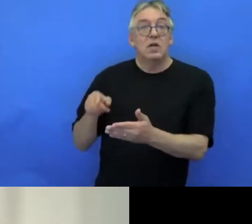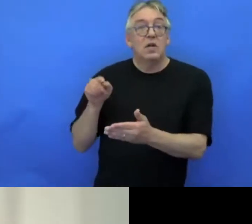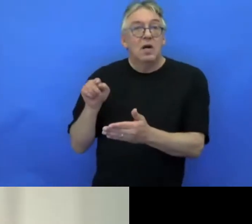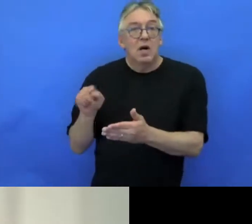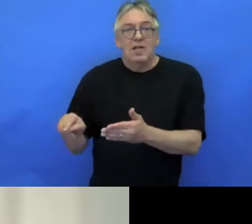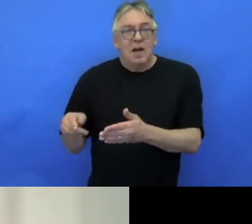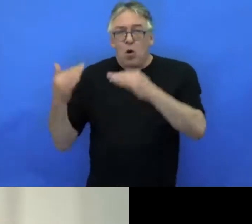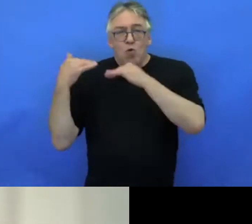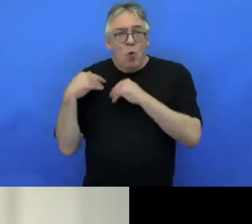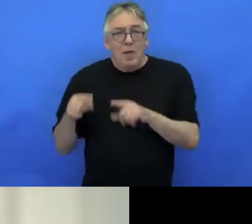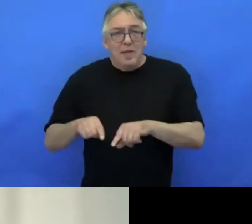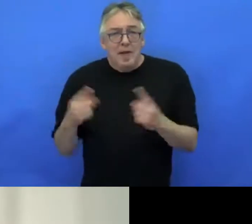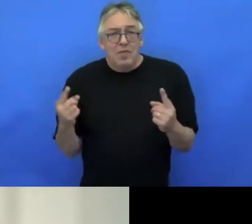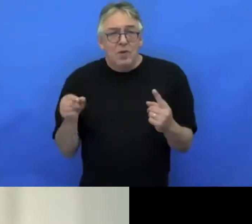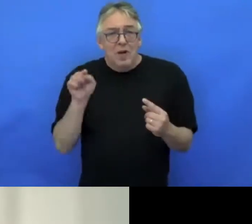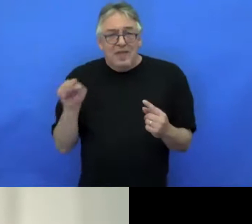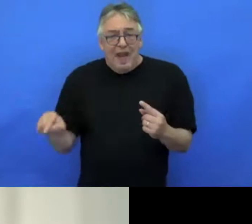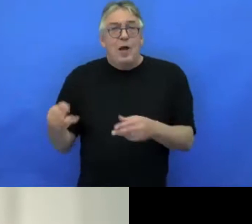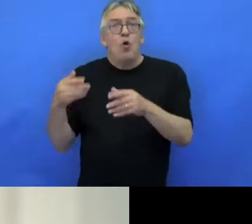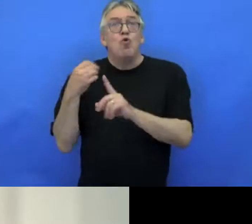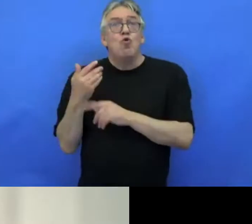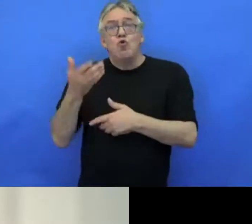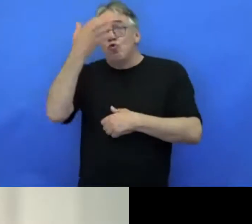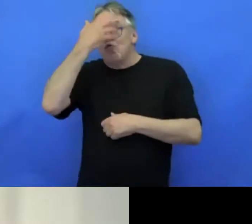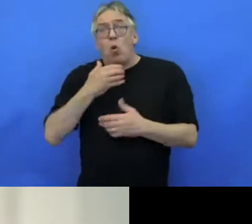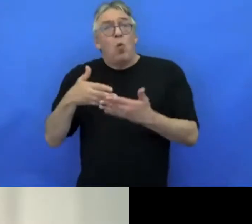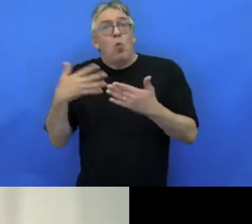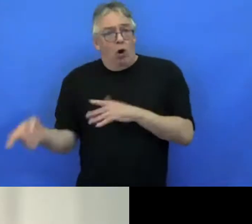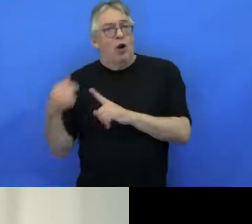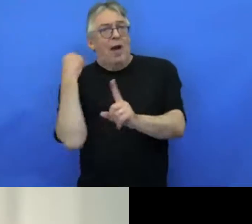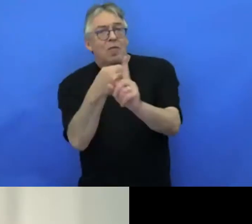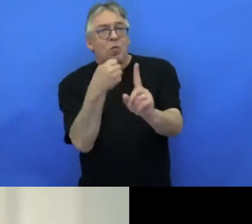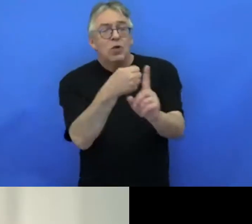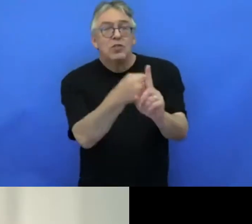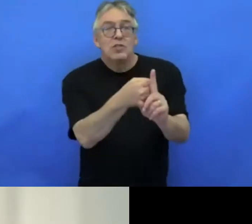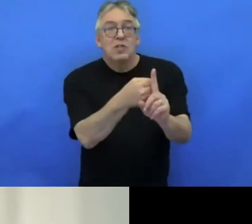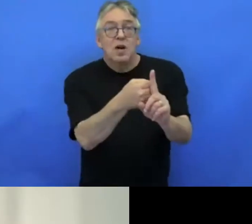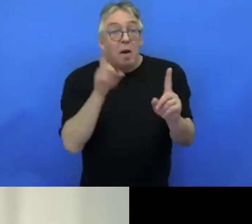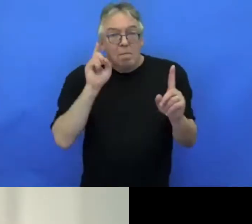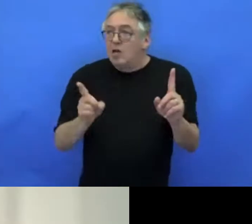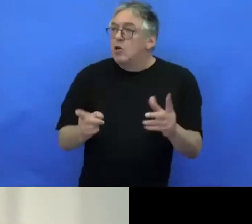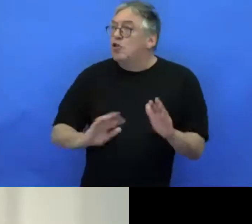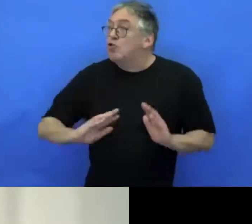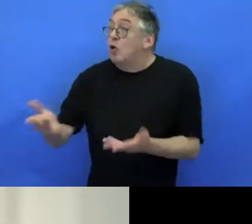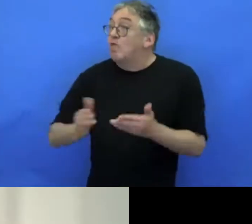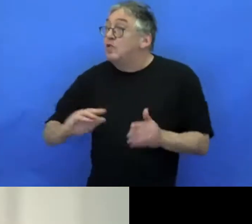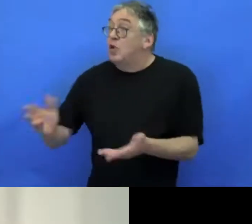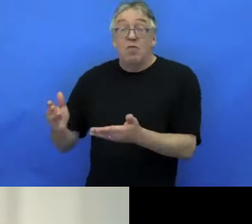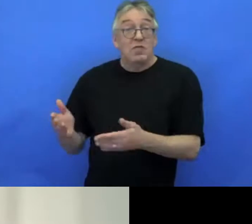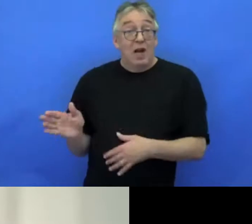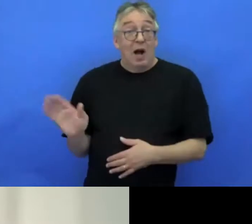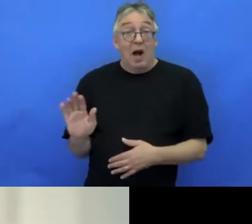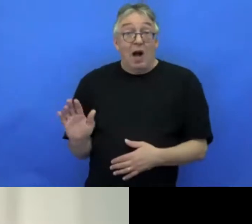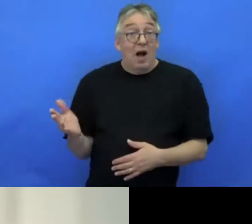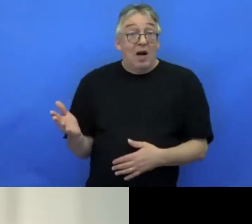roles. And it's deprived them of an ability to be much more engaged in